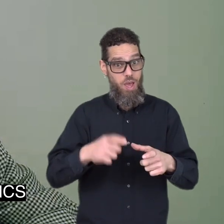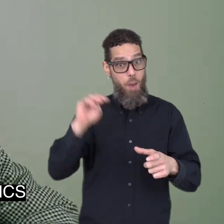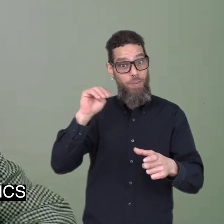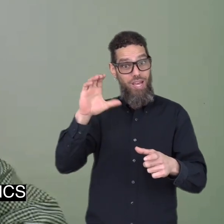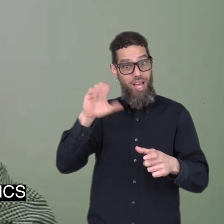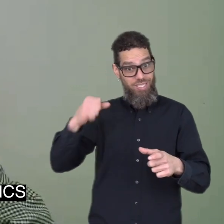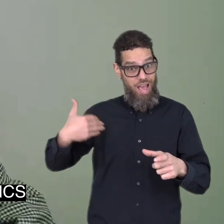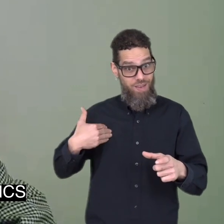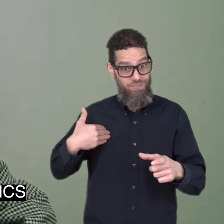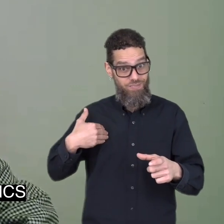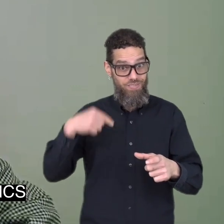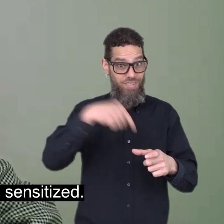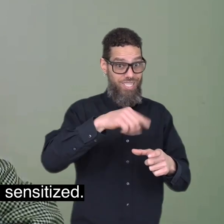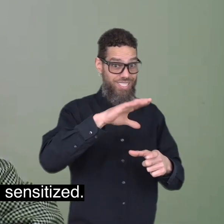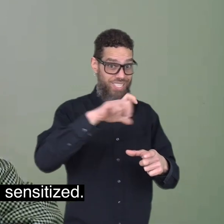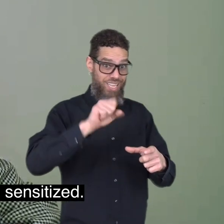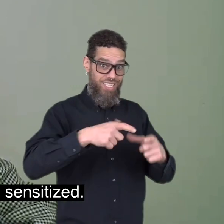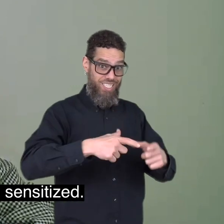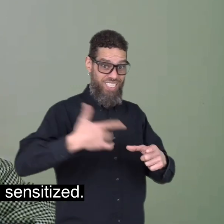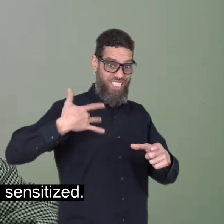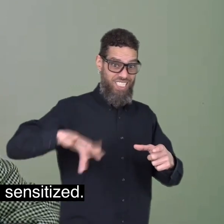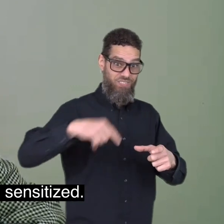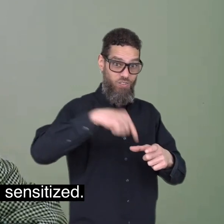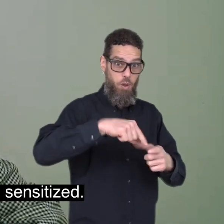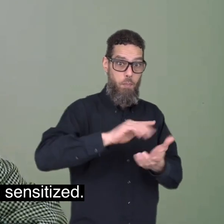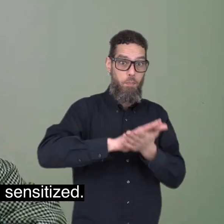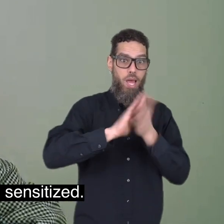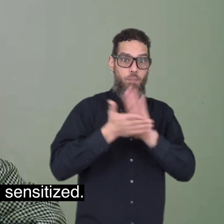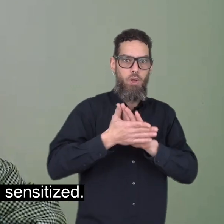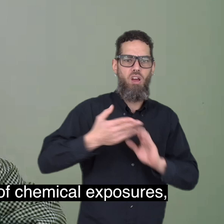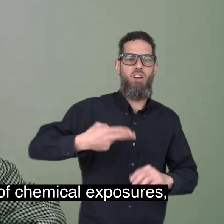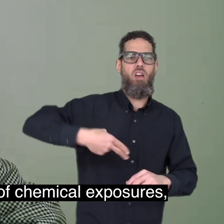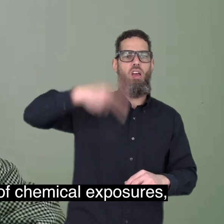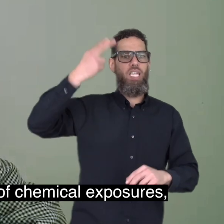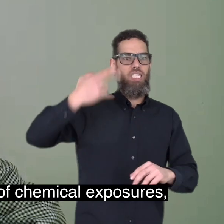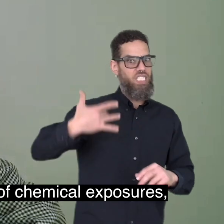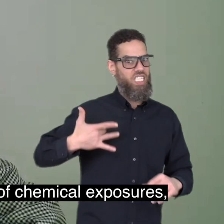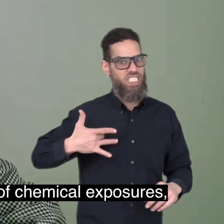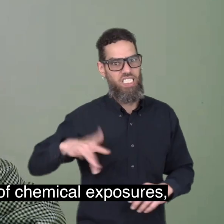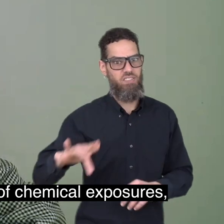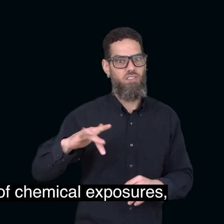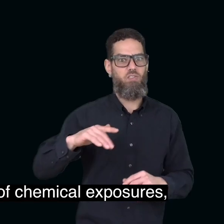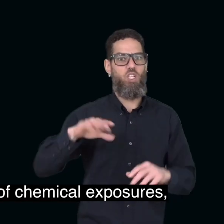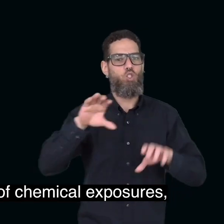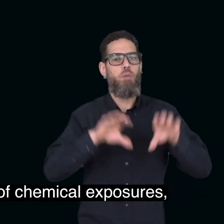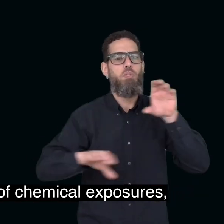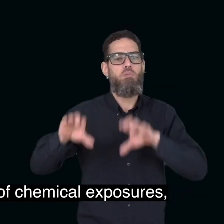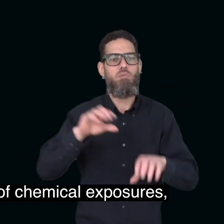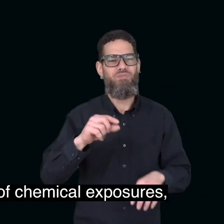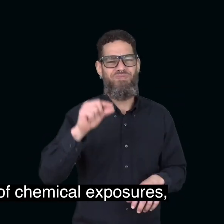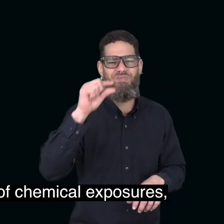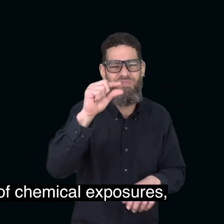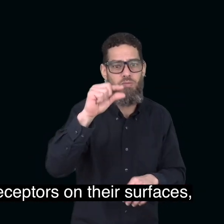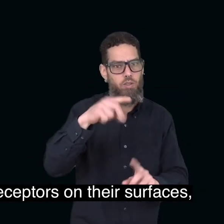people with MCS is that their chemical receptors have become sensitized. So not only are these receptors able to sense lower